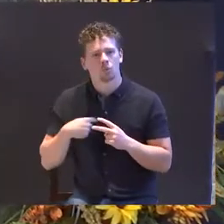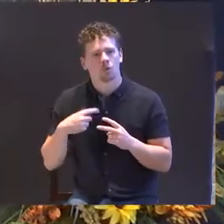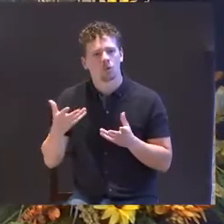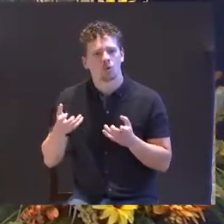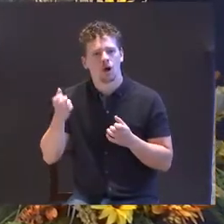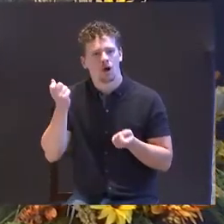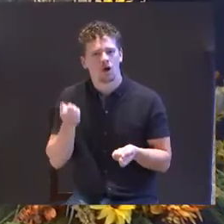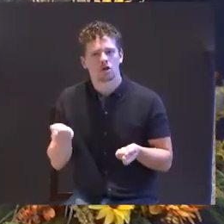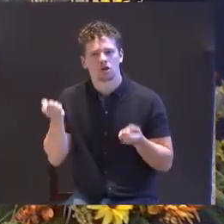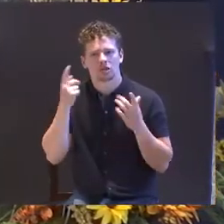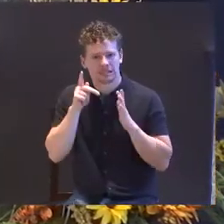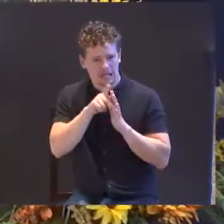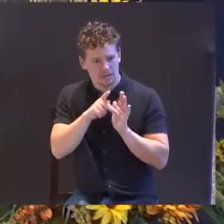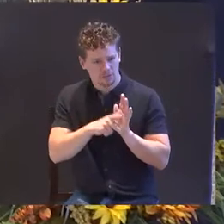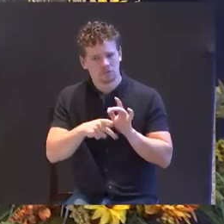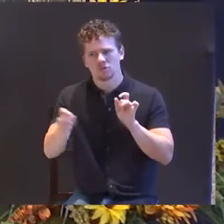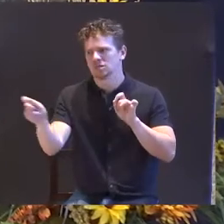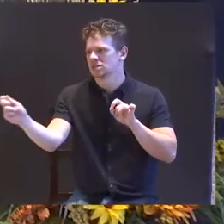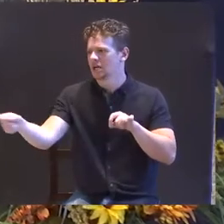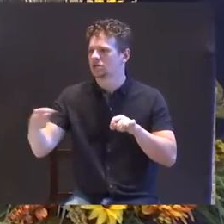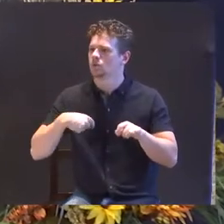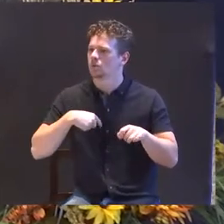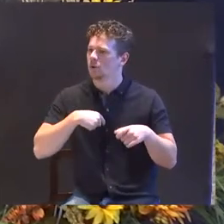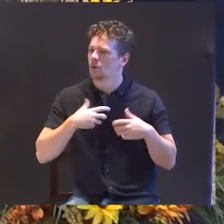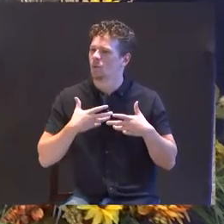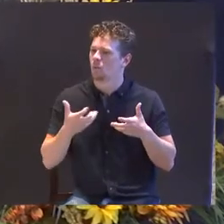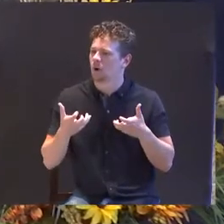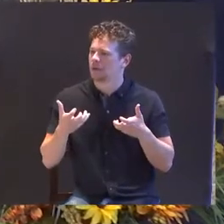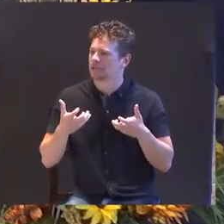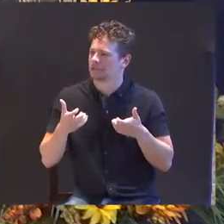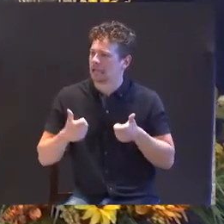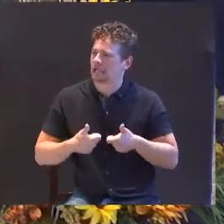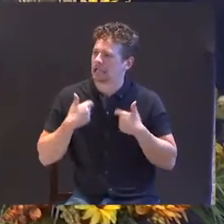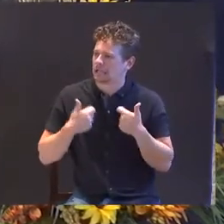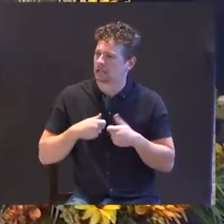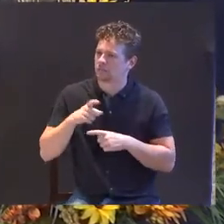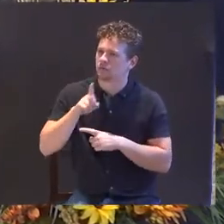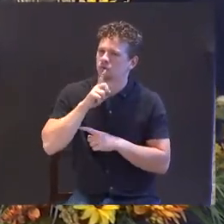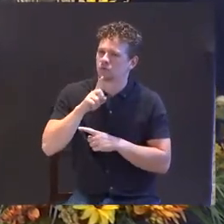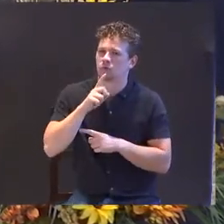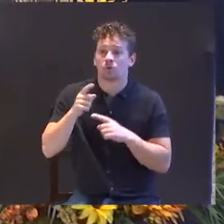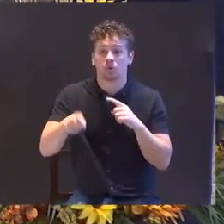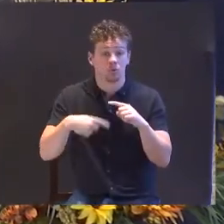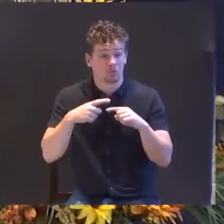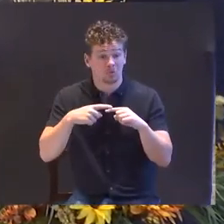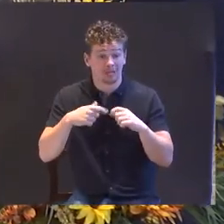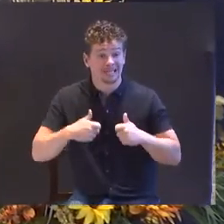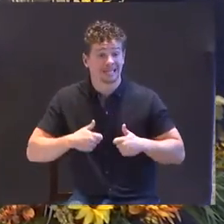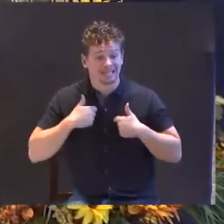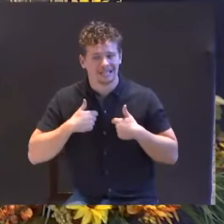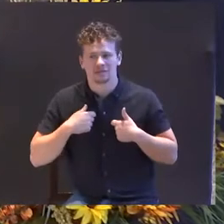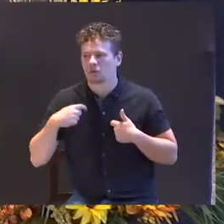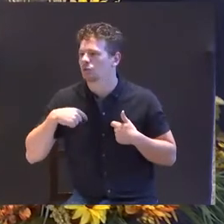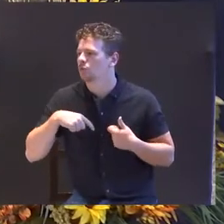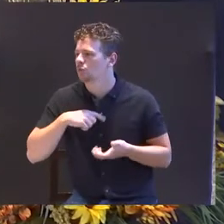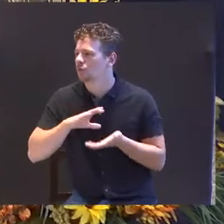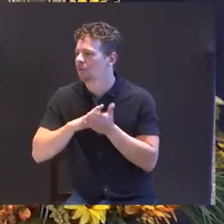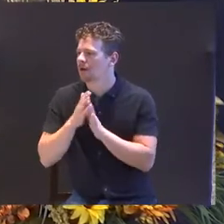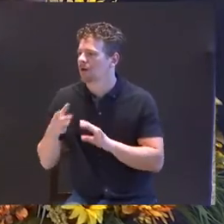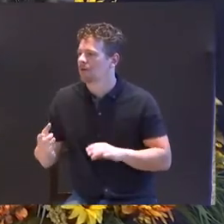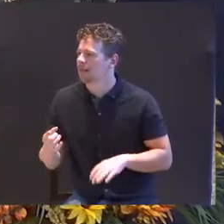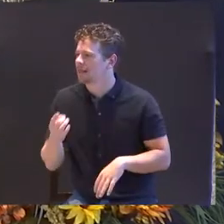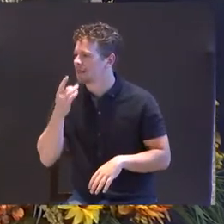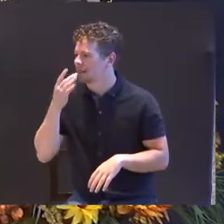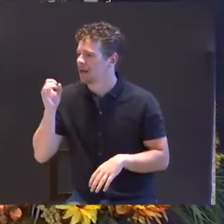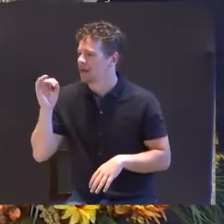principles and we want to live them in our life. And when we do, we are indeed the light of the world. Now,